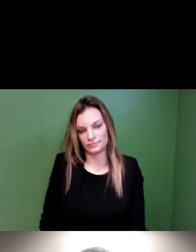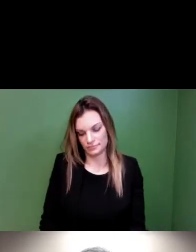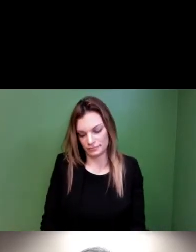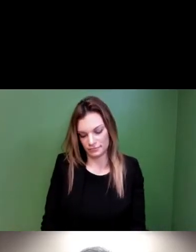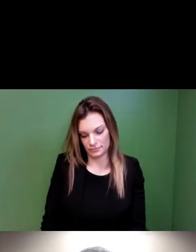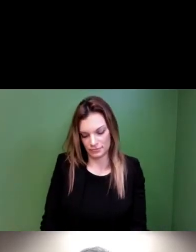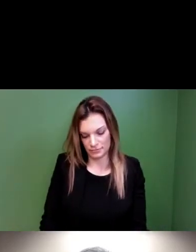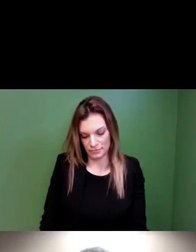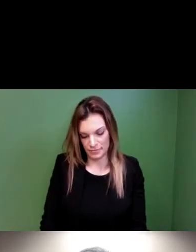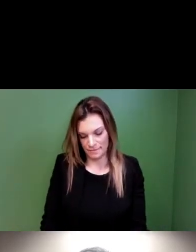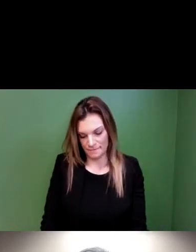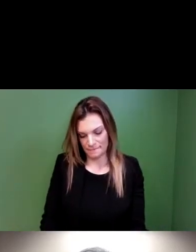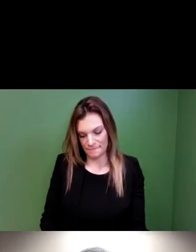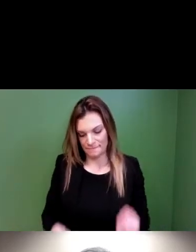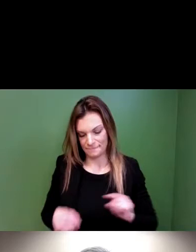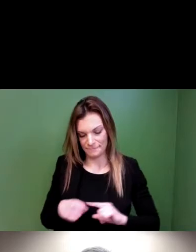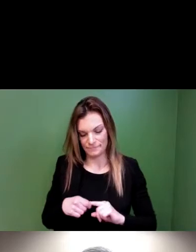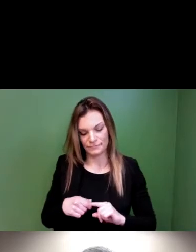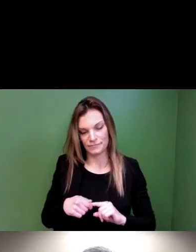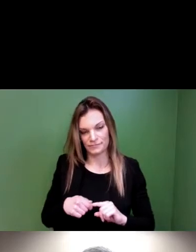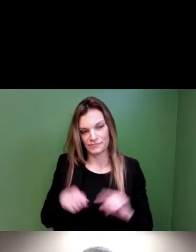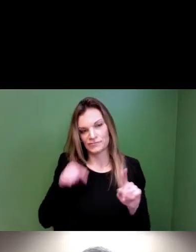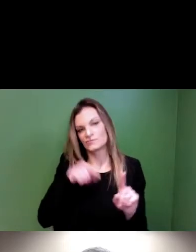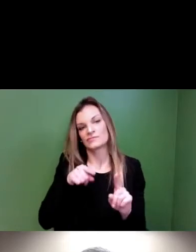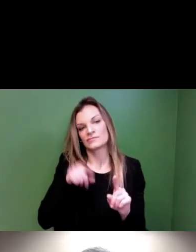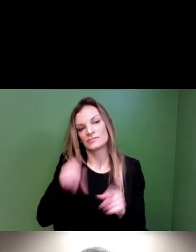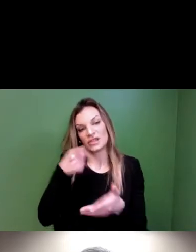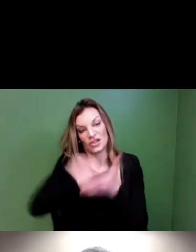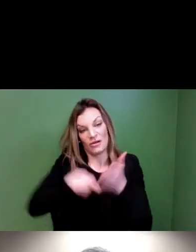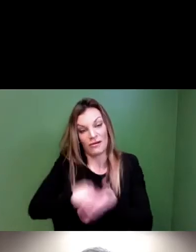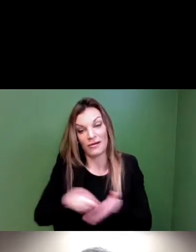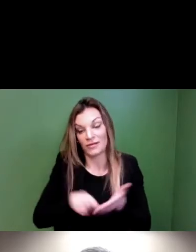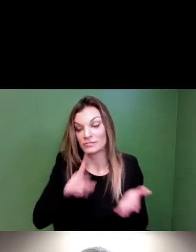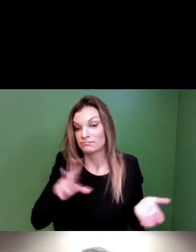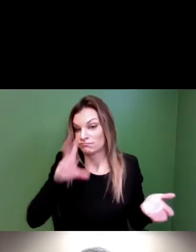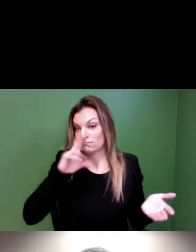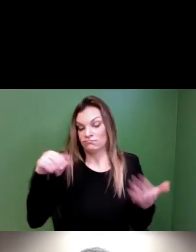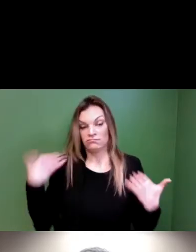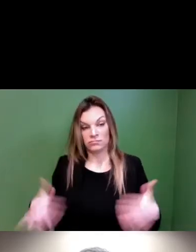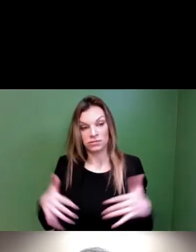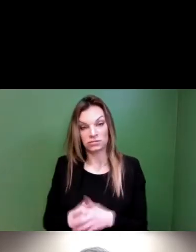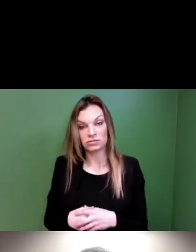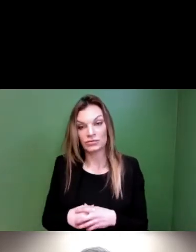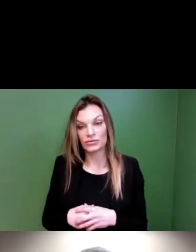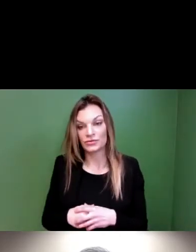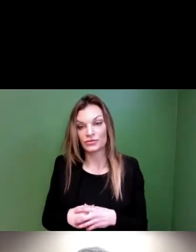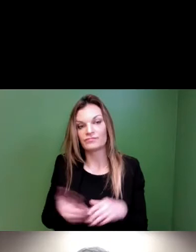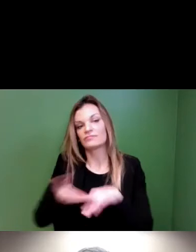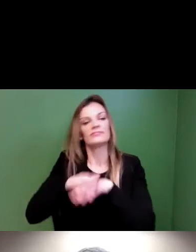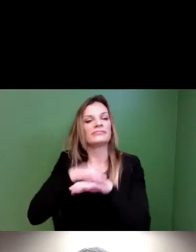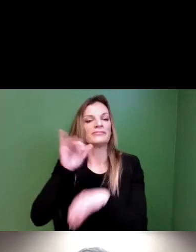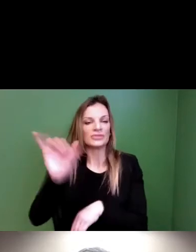huge savings in cost associated with his healthcare, in addition to all the other great things that happened to